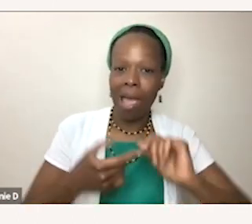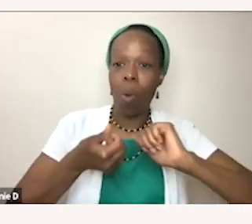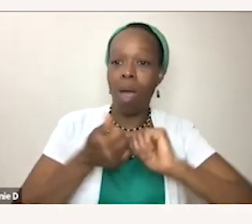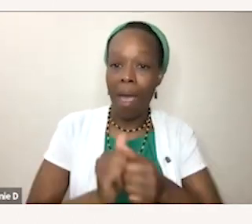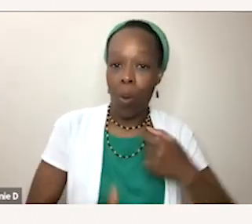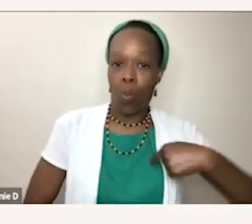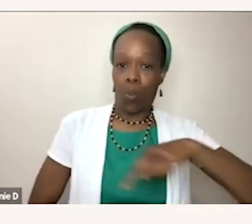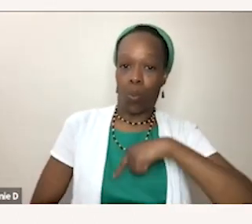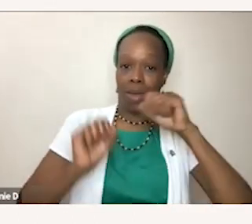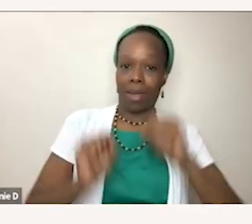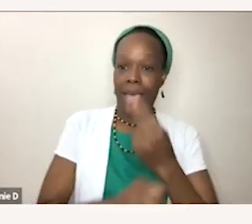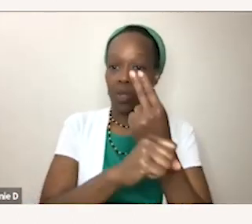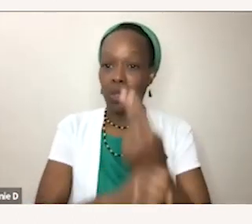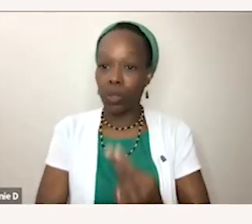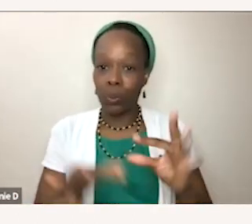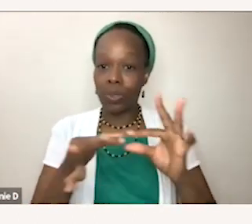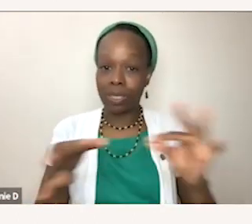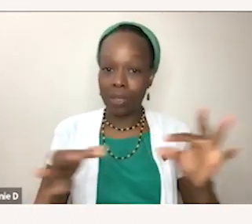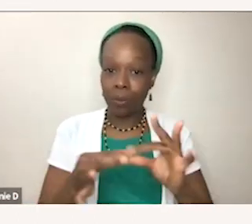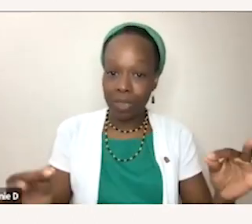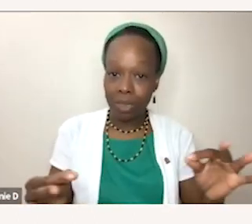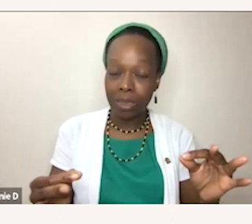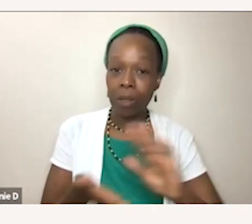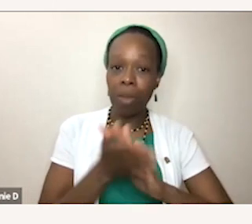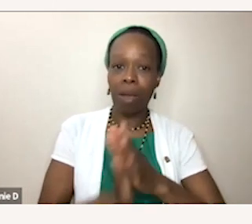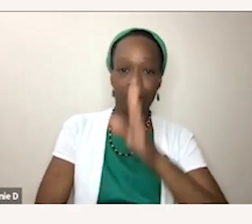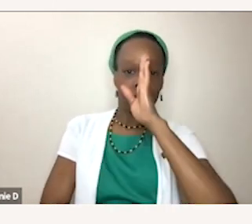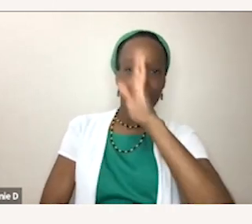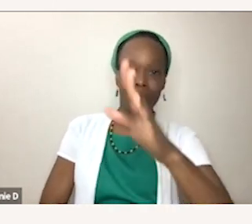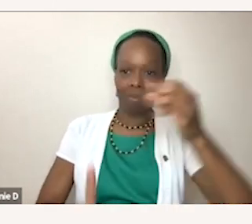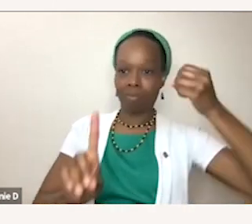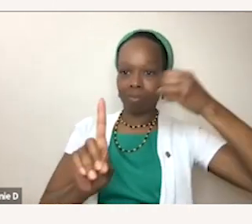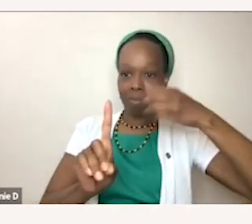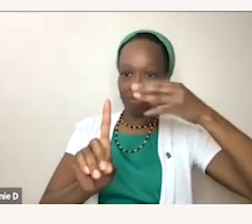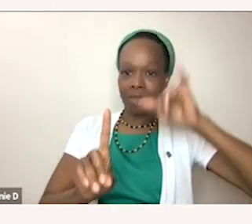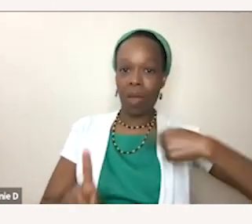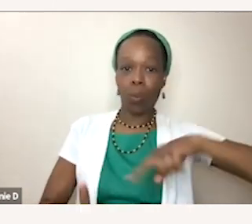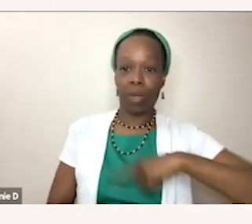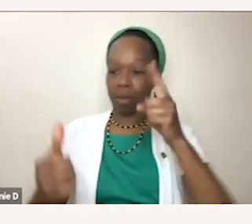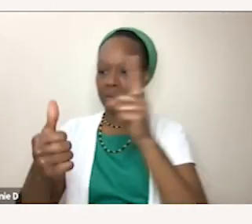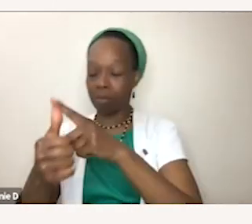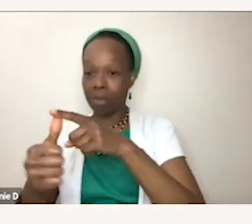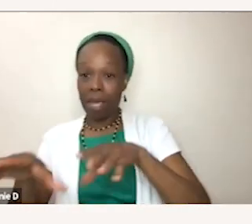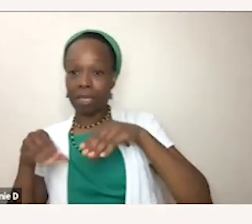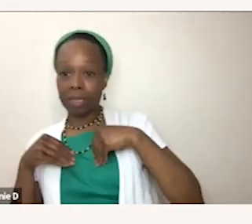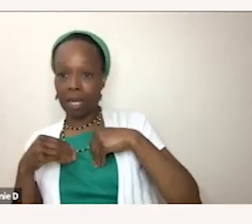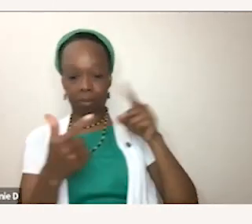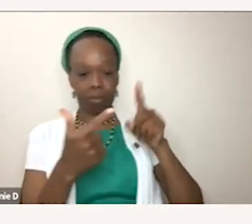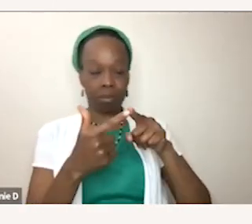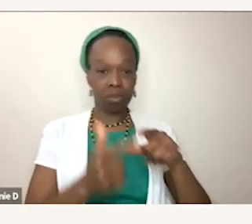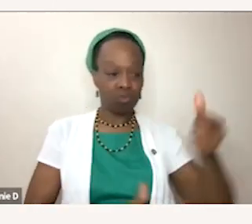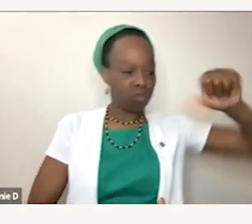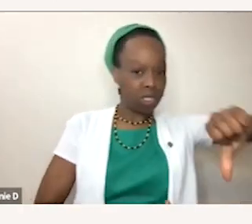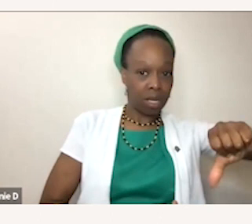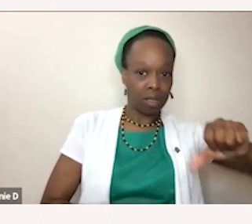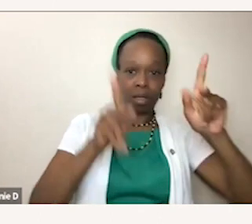actually use language as a direct signal that we're either accepting or rejecting a person's